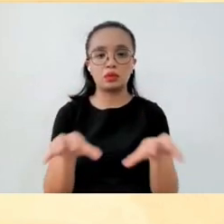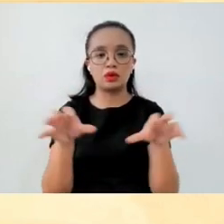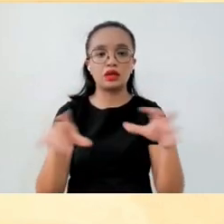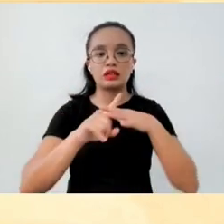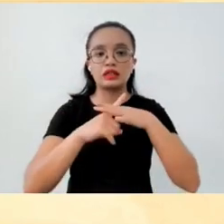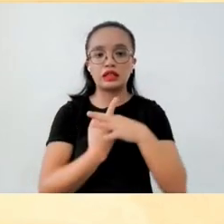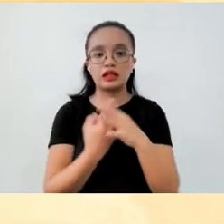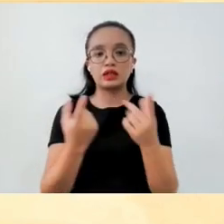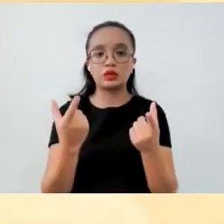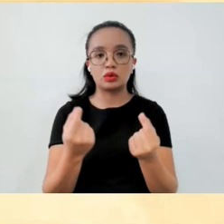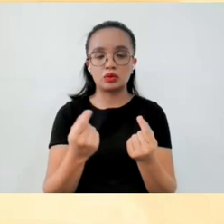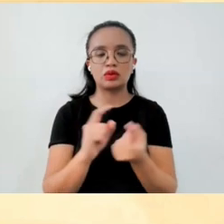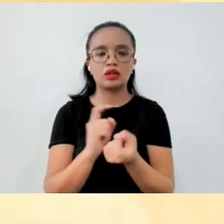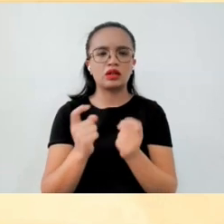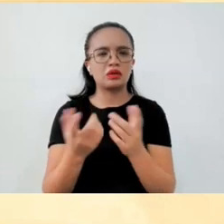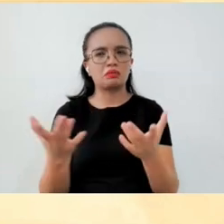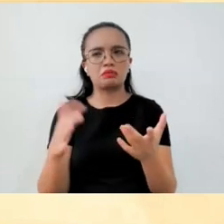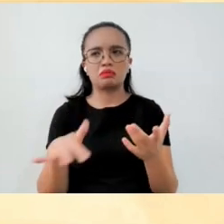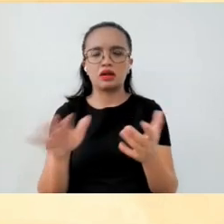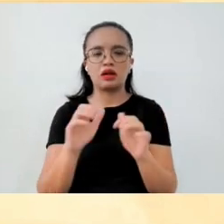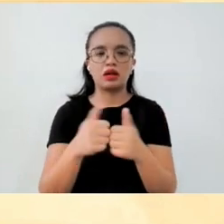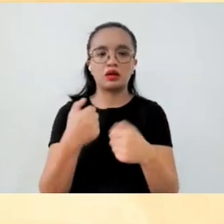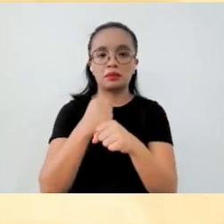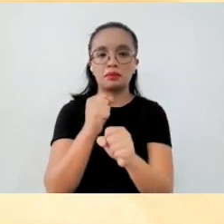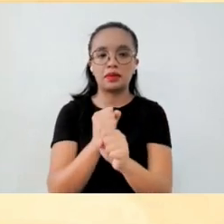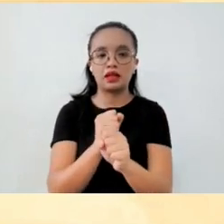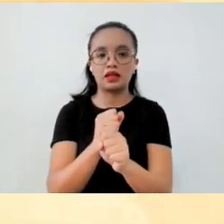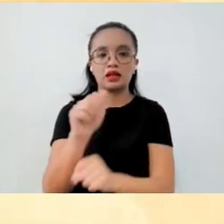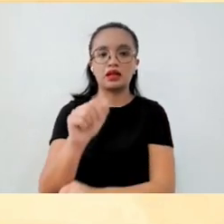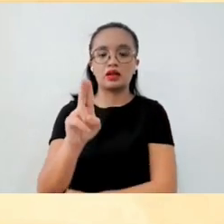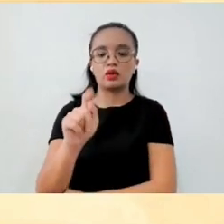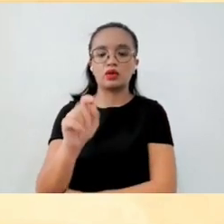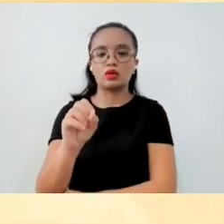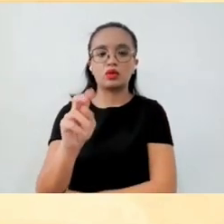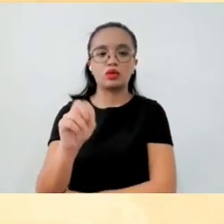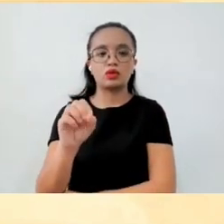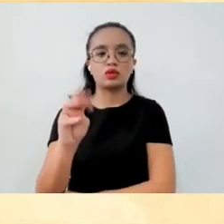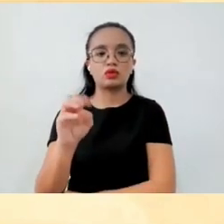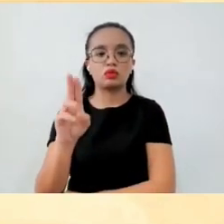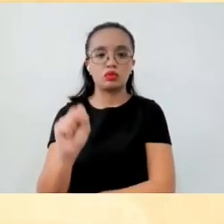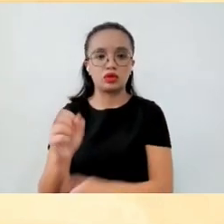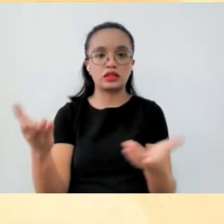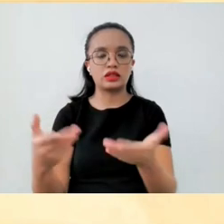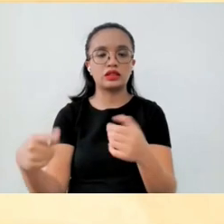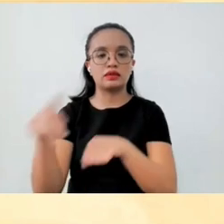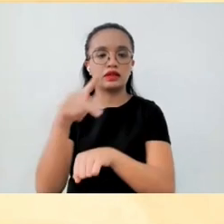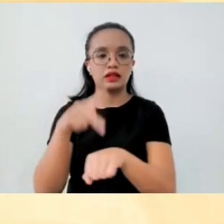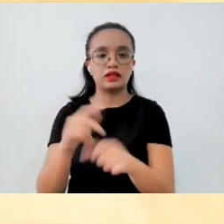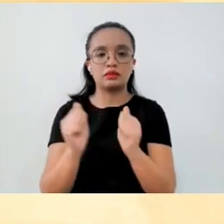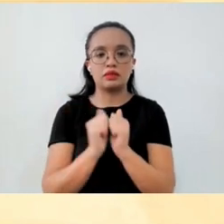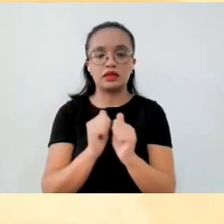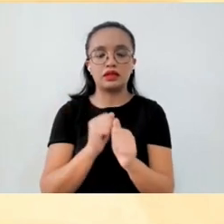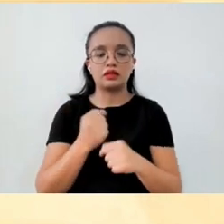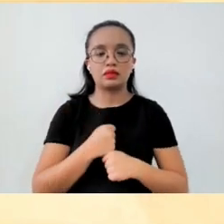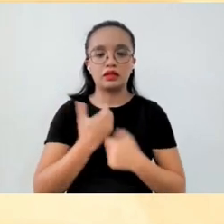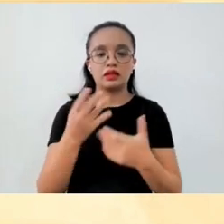to revolve around crafting an autonomous arrangement within the Philippine state as an expression of the Moro people's right